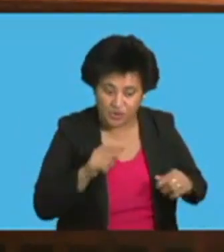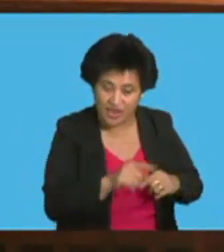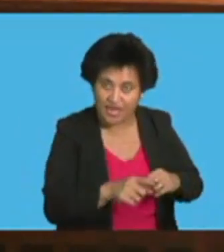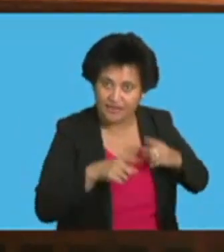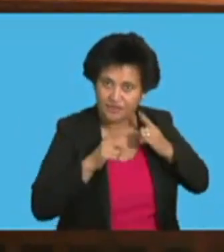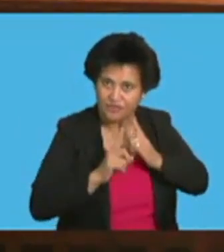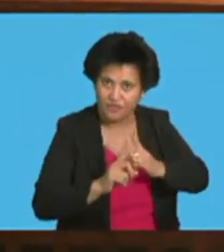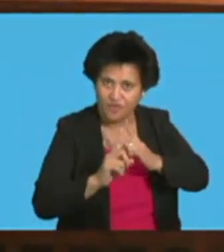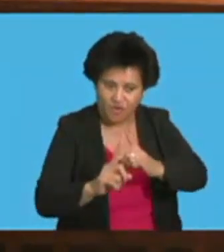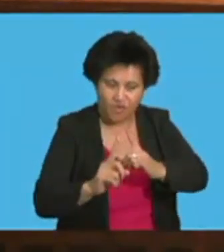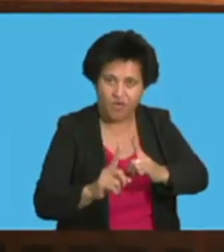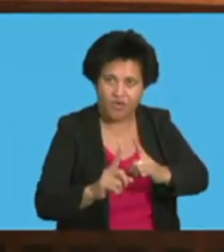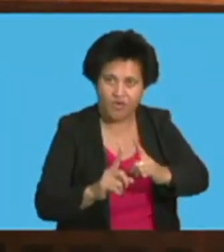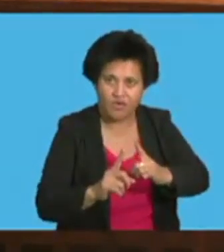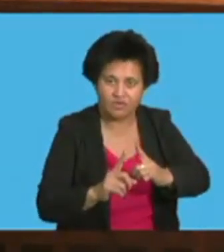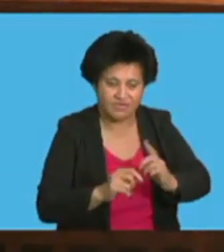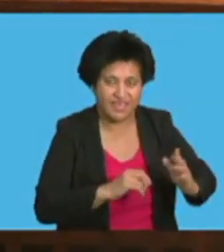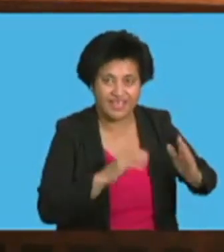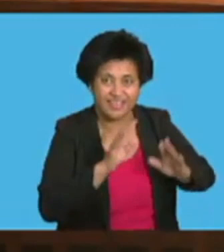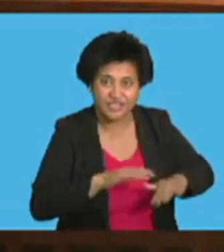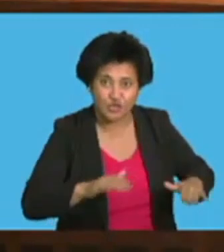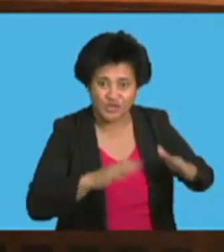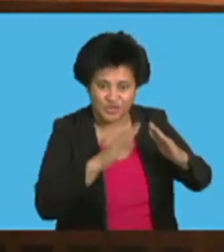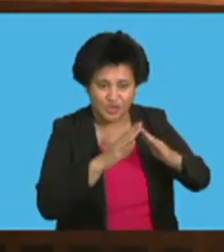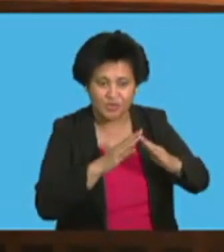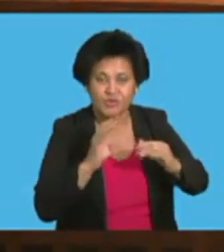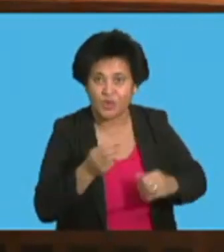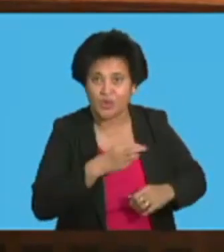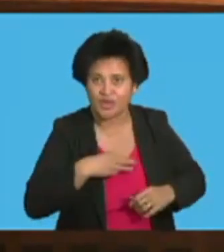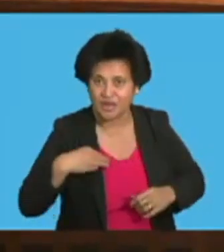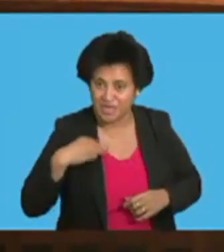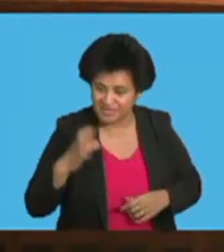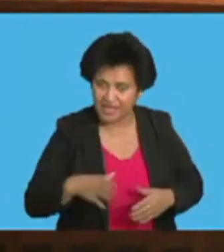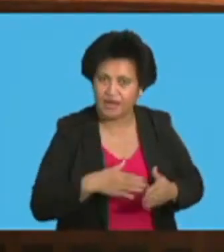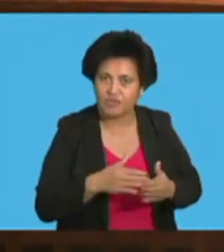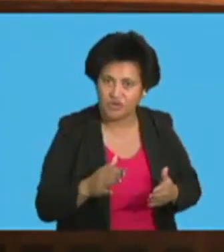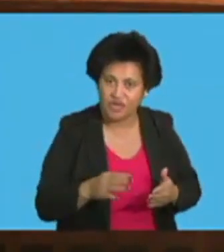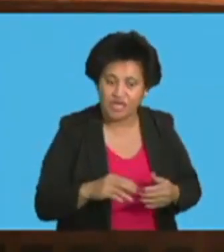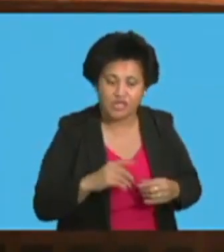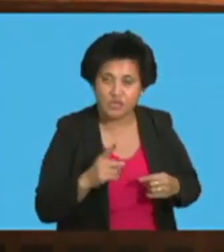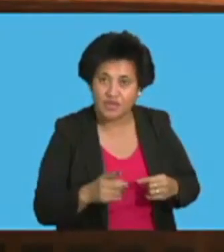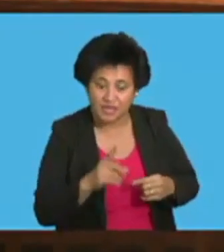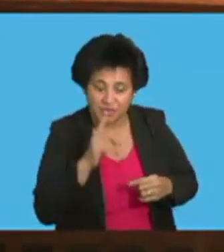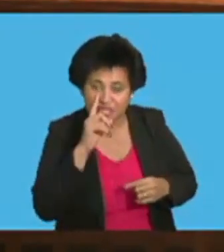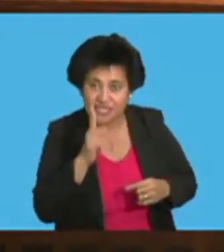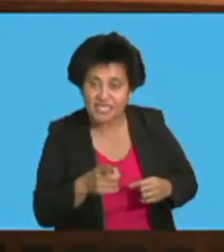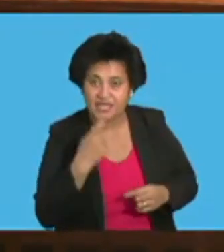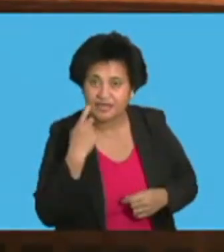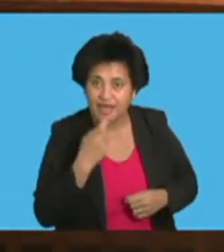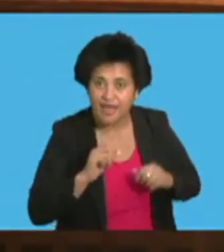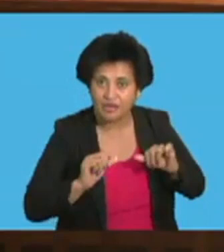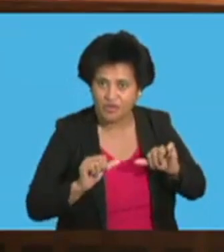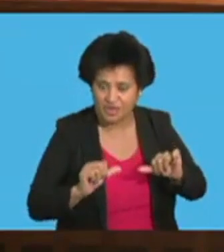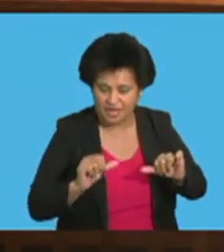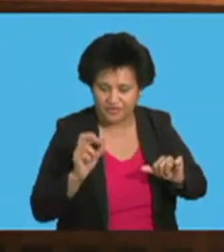must be compliant by the children's home that has been approved by the minister. The standards entails the safety and protection of the children, their care in the home,